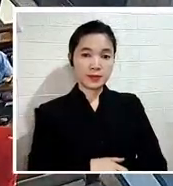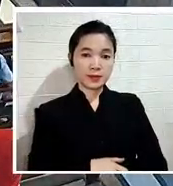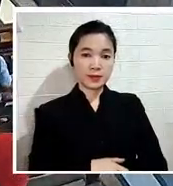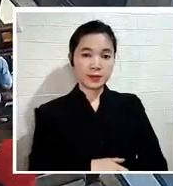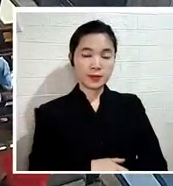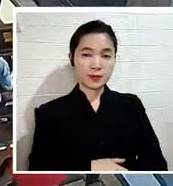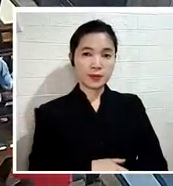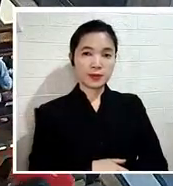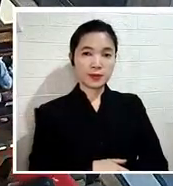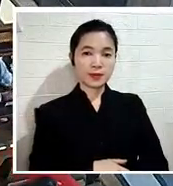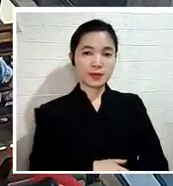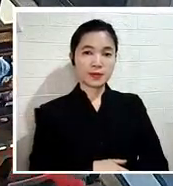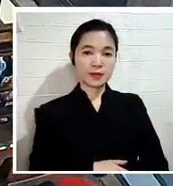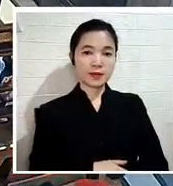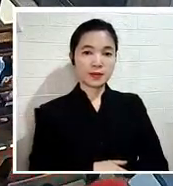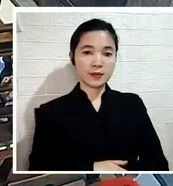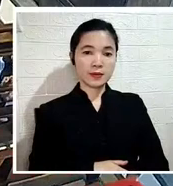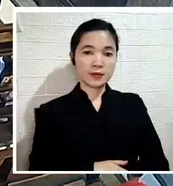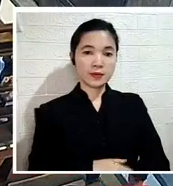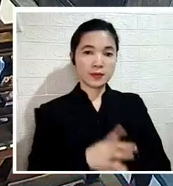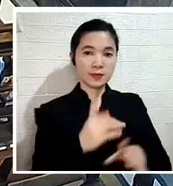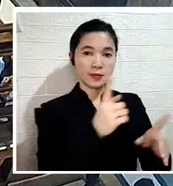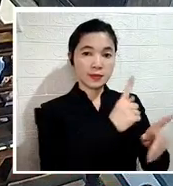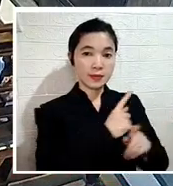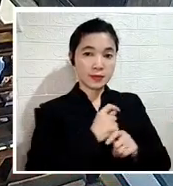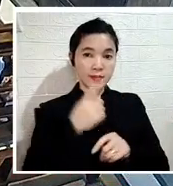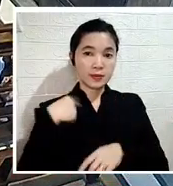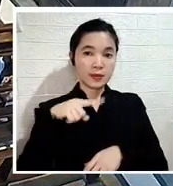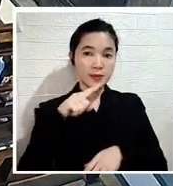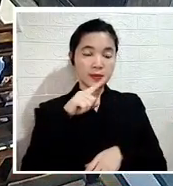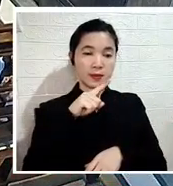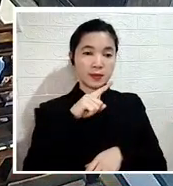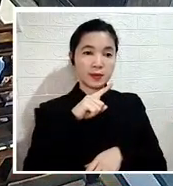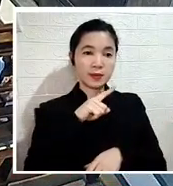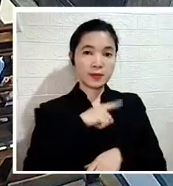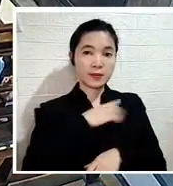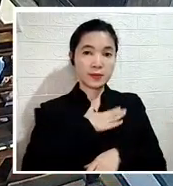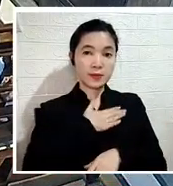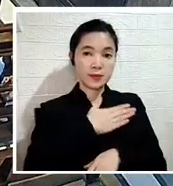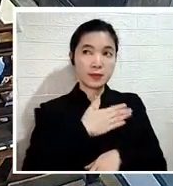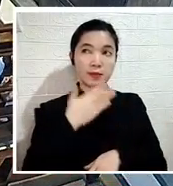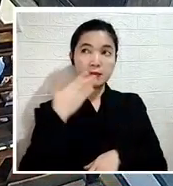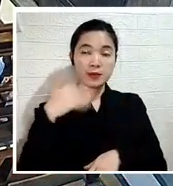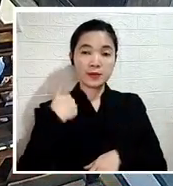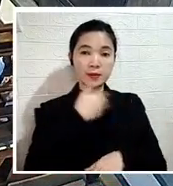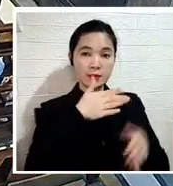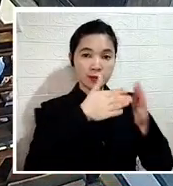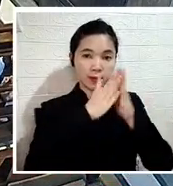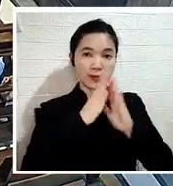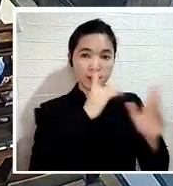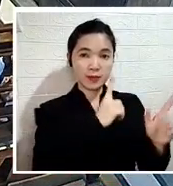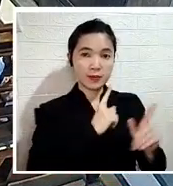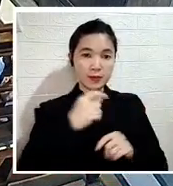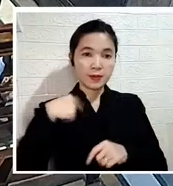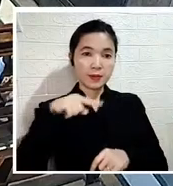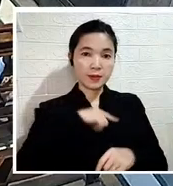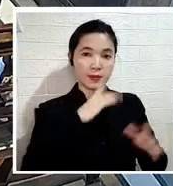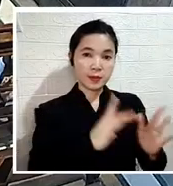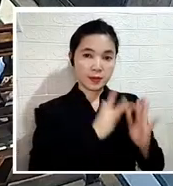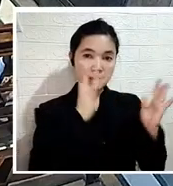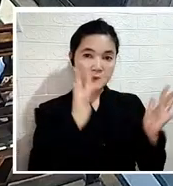Take our breath, we ask you. Take our hearts, we love you. Take